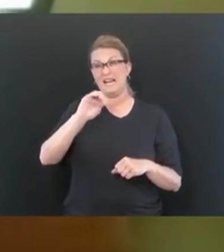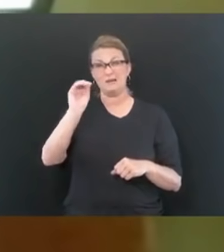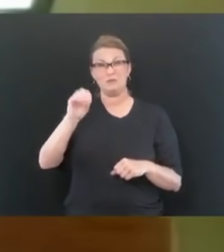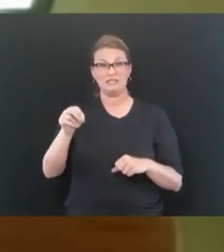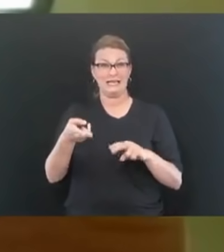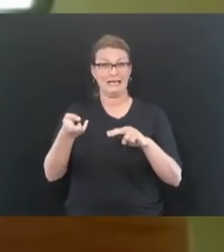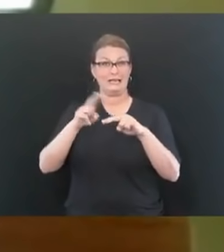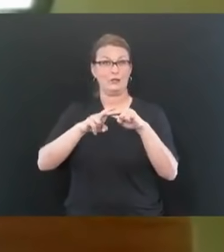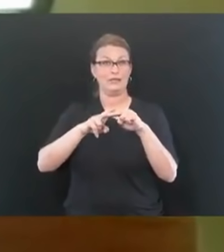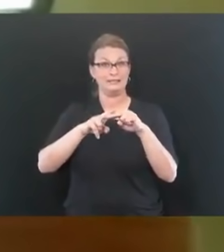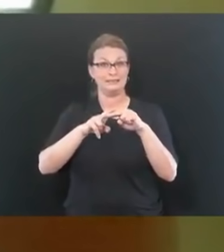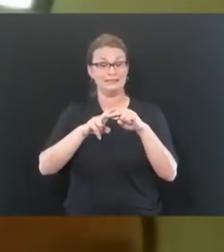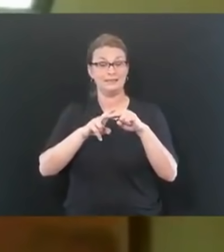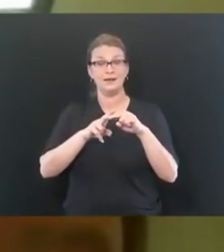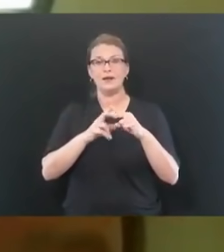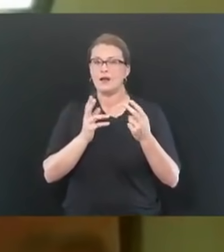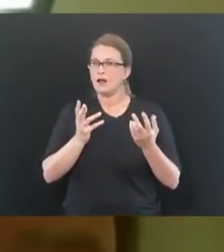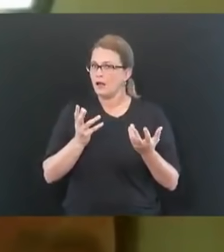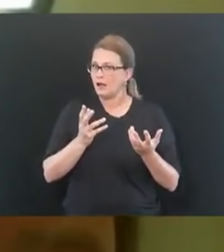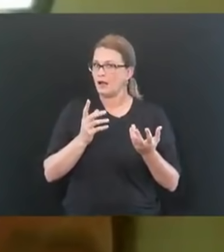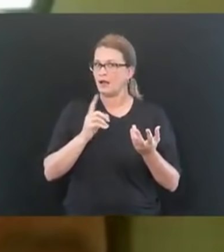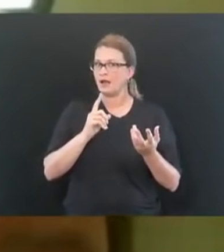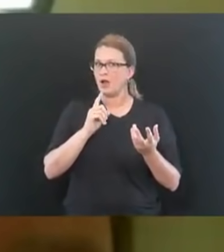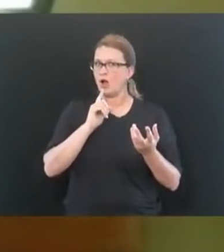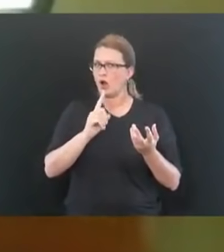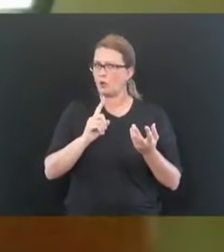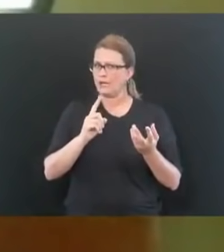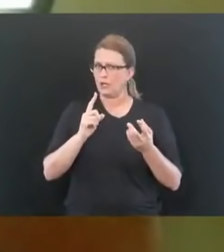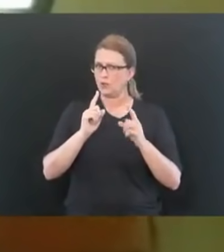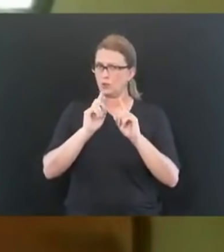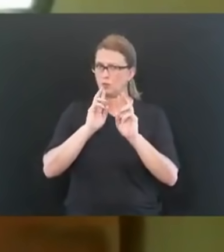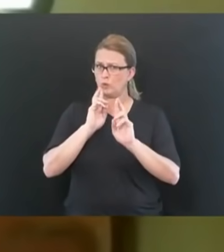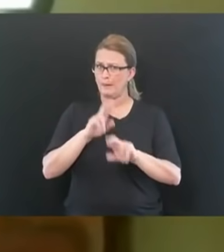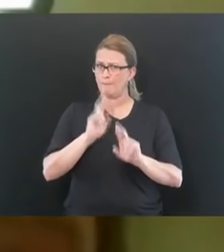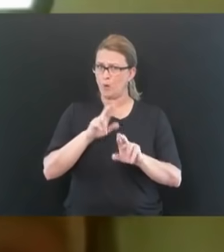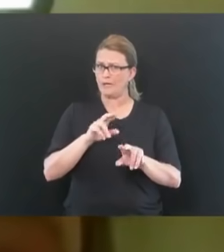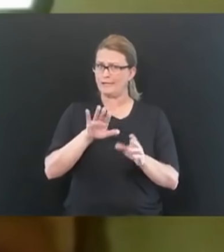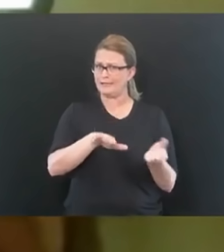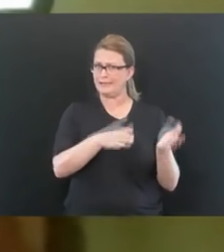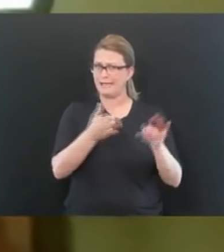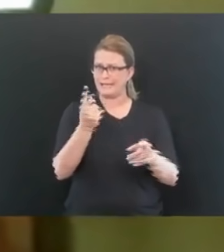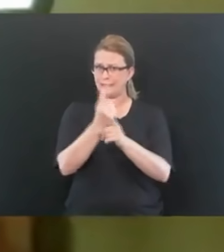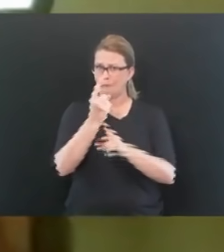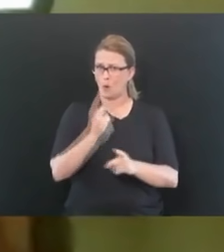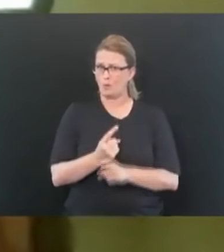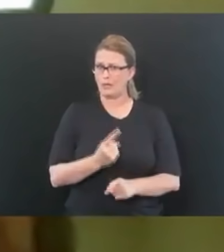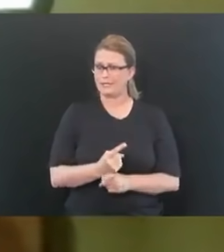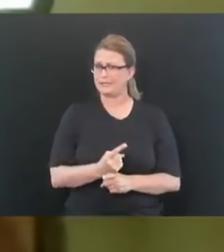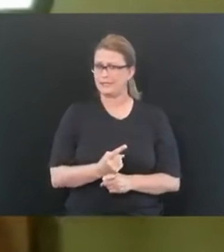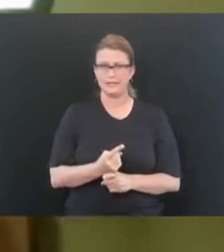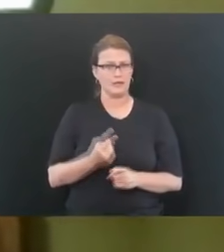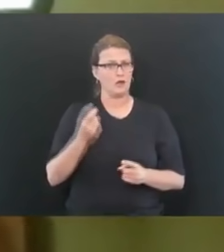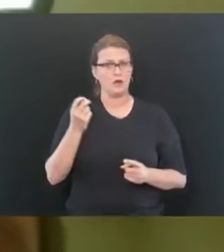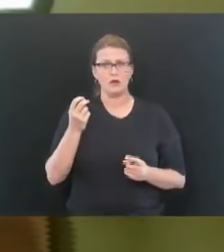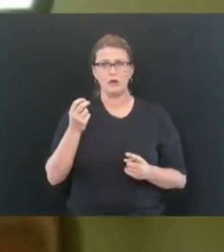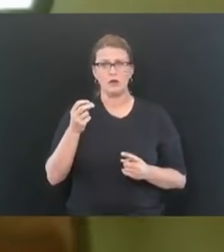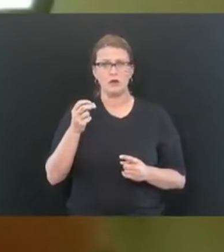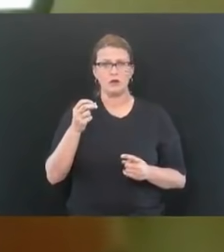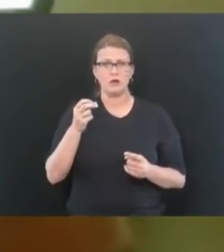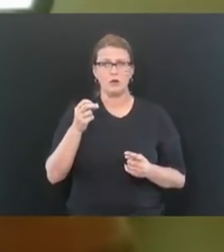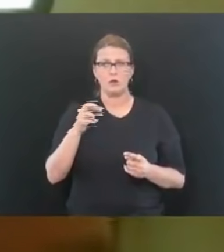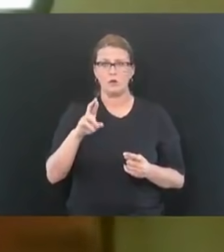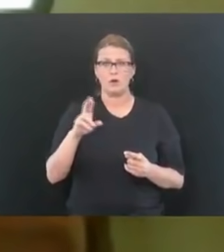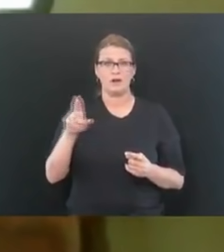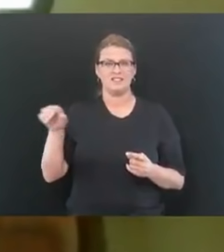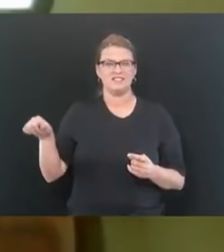it should be. Are we underreporting COVID-19 deaths, or is there any number of other factors why